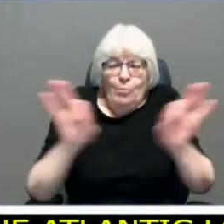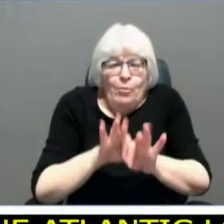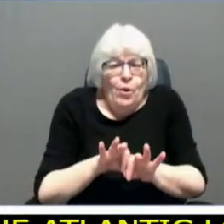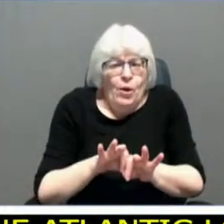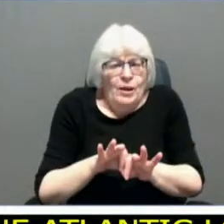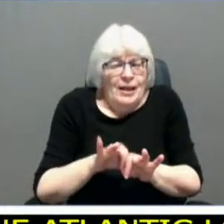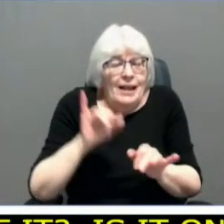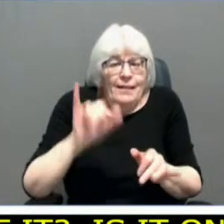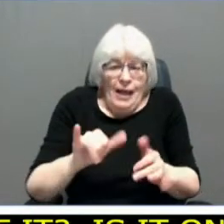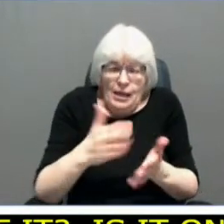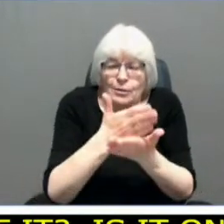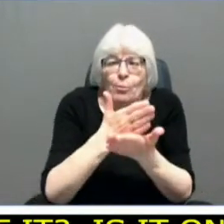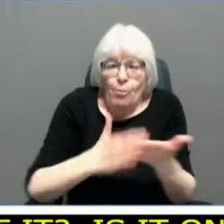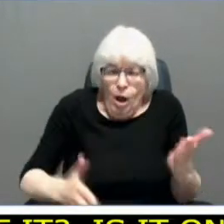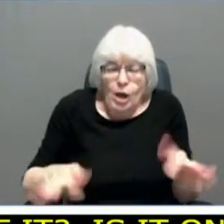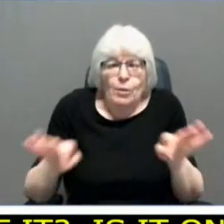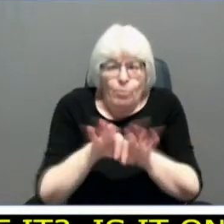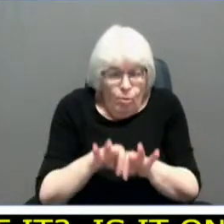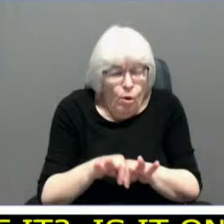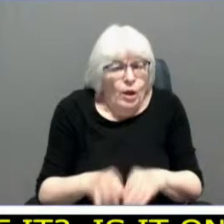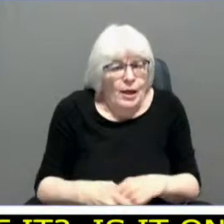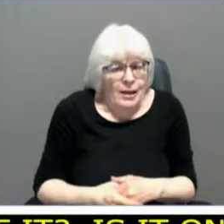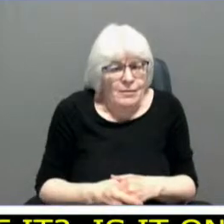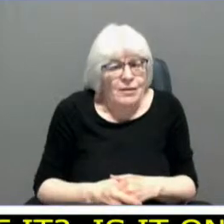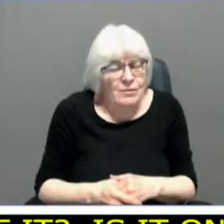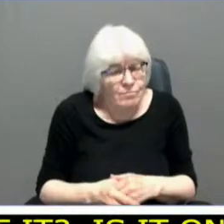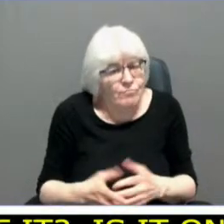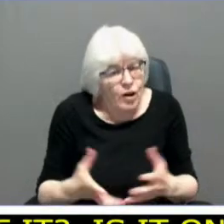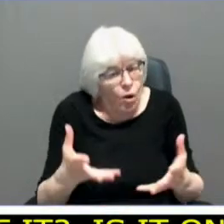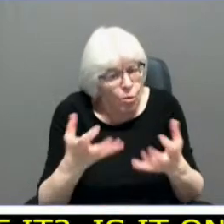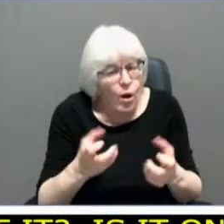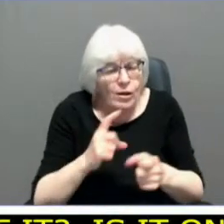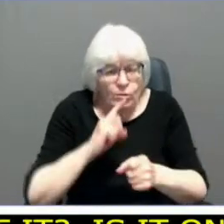we're committed to the Atlantic Loop.